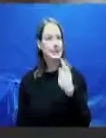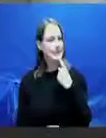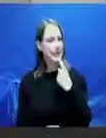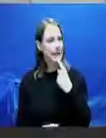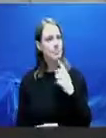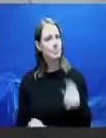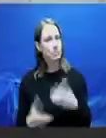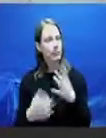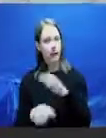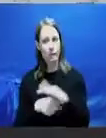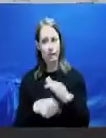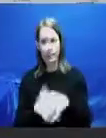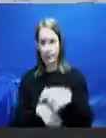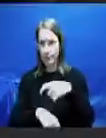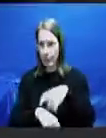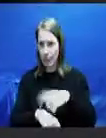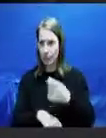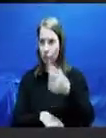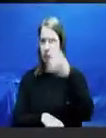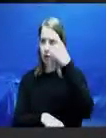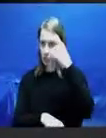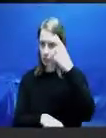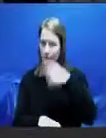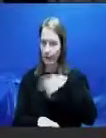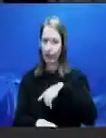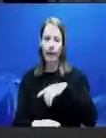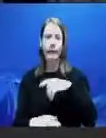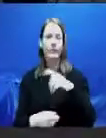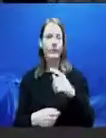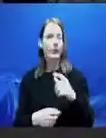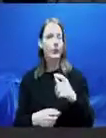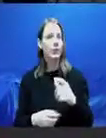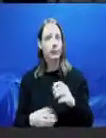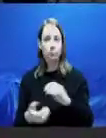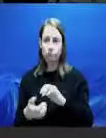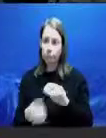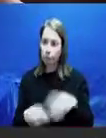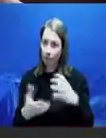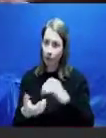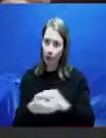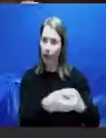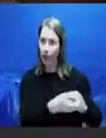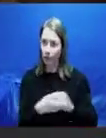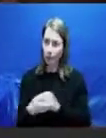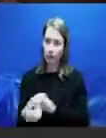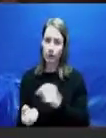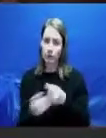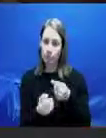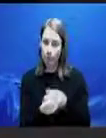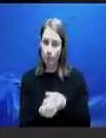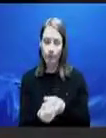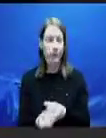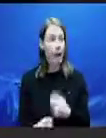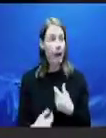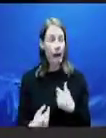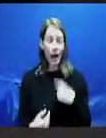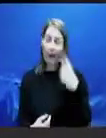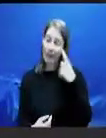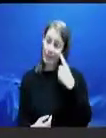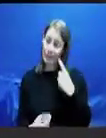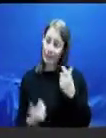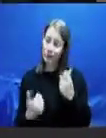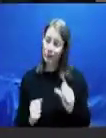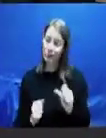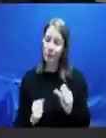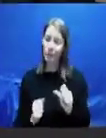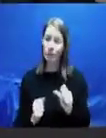process early. The advice I really give is start rolling them out right away. Dissect them, try to understand them, one standard at a time, because it is a